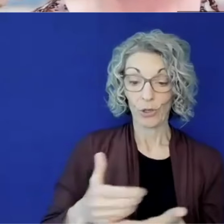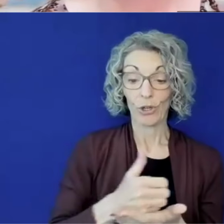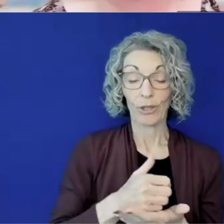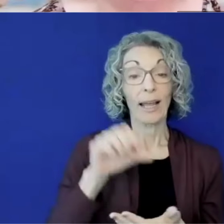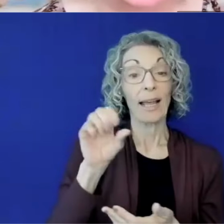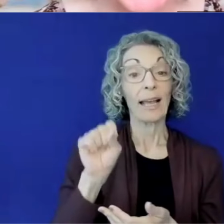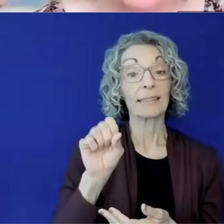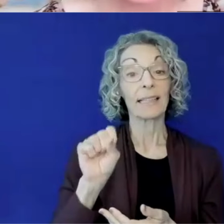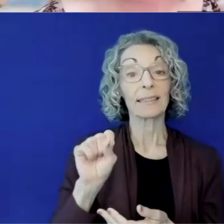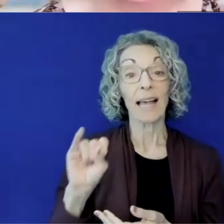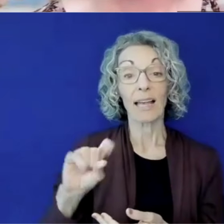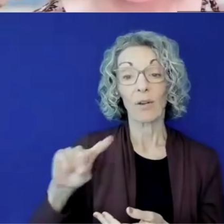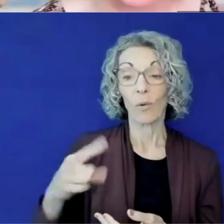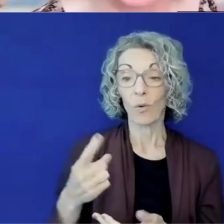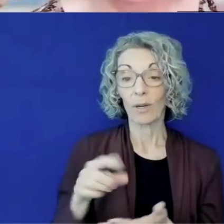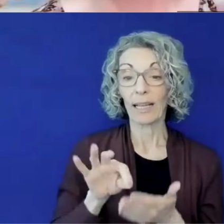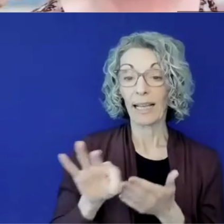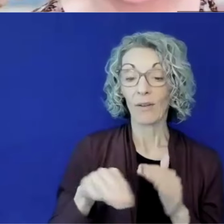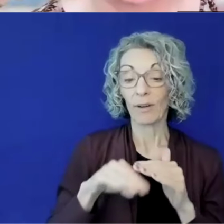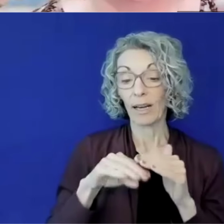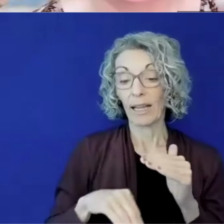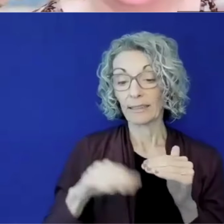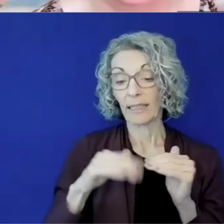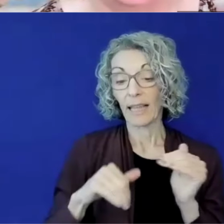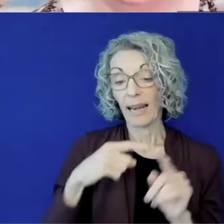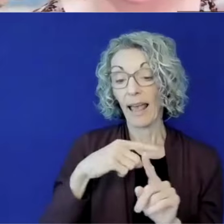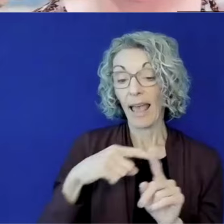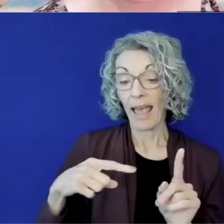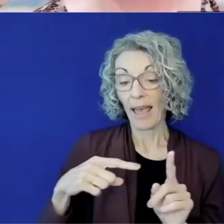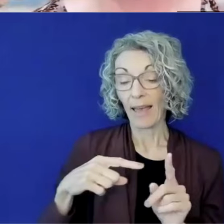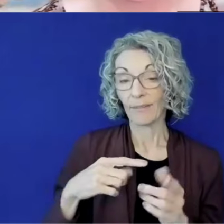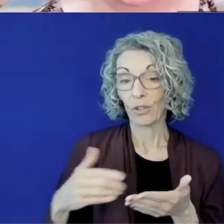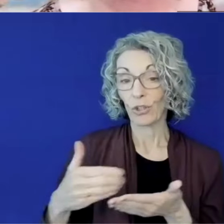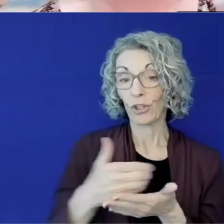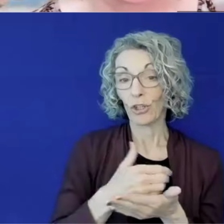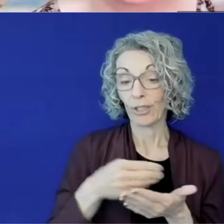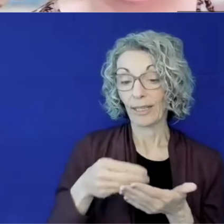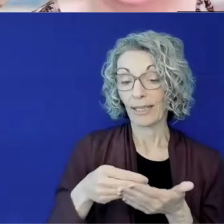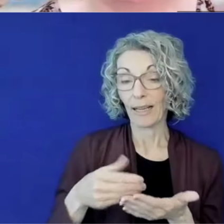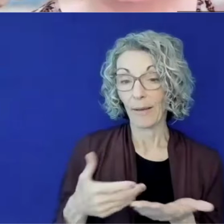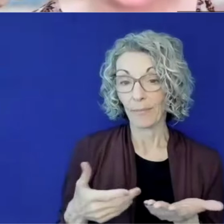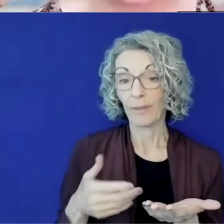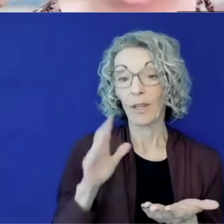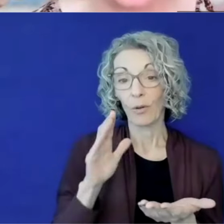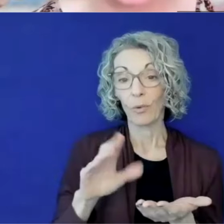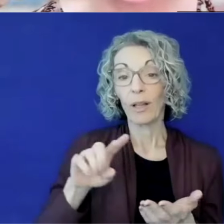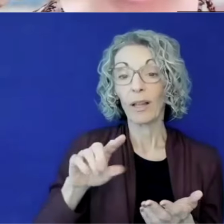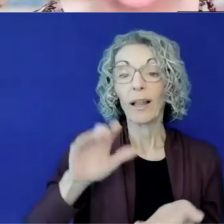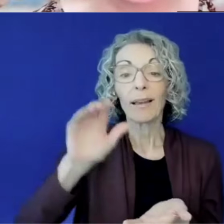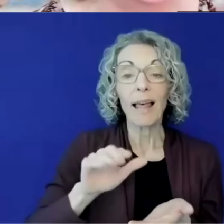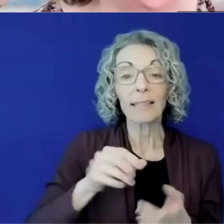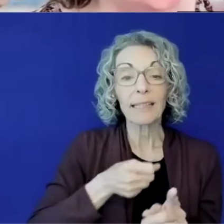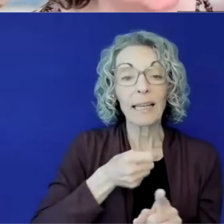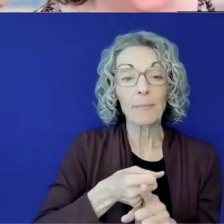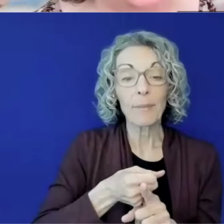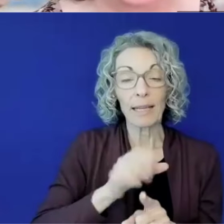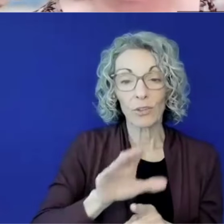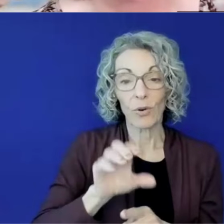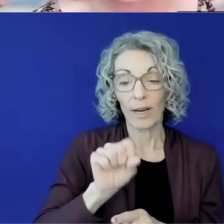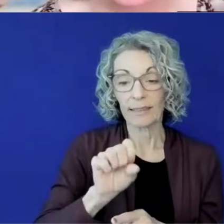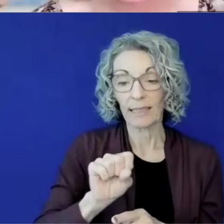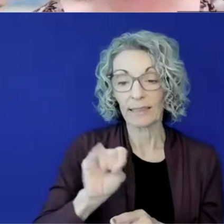SSI only counts less than half of earned income, so it will have less of an impact on your SSI. So I